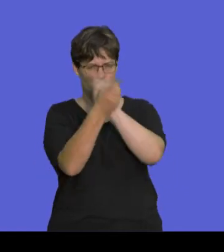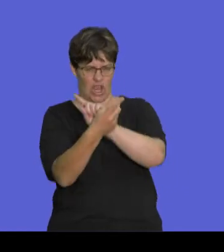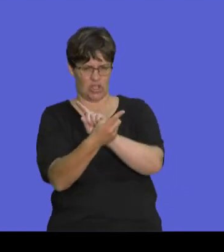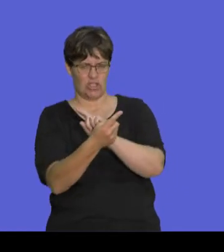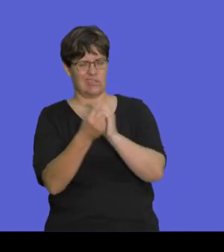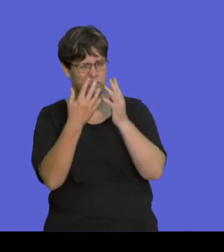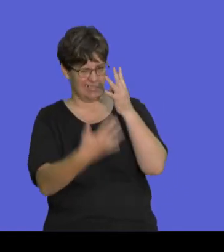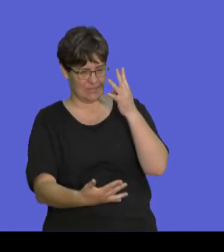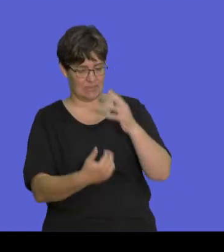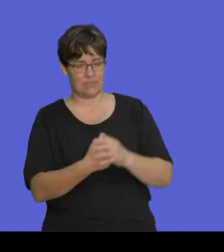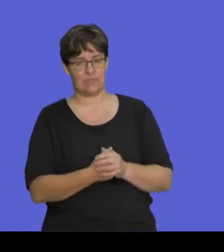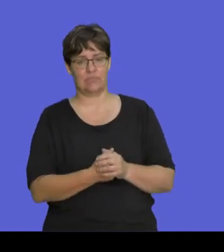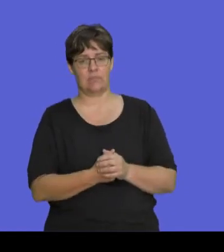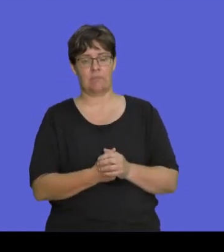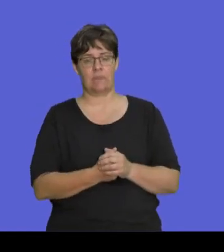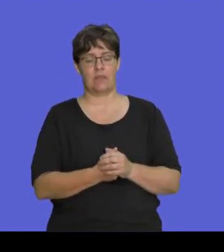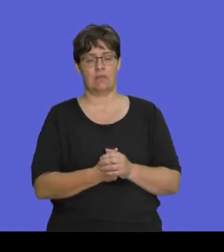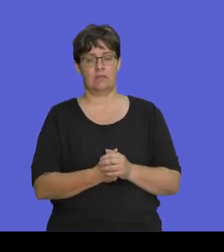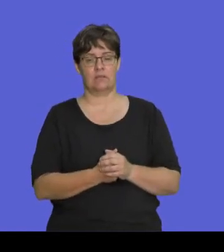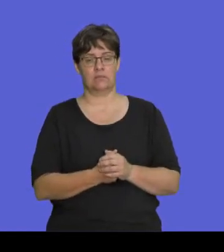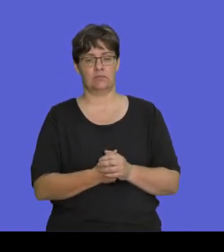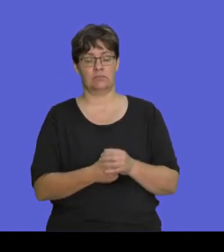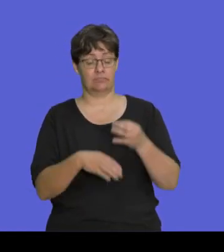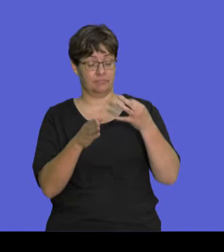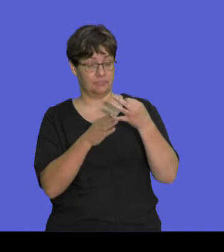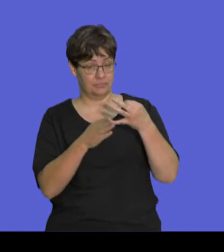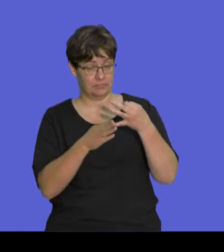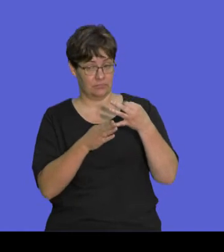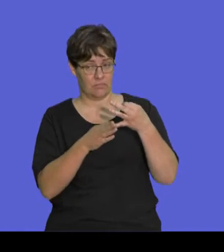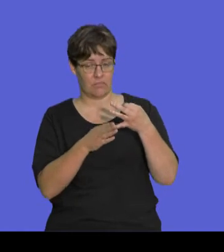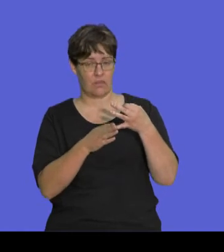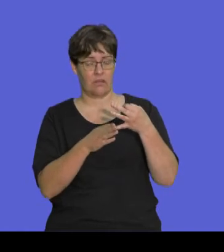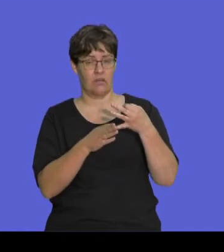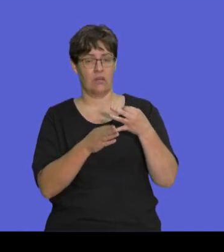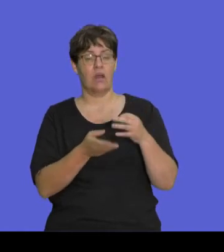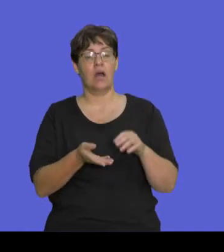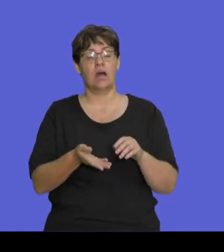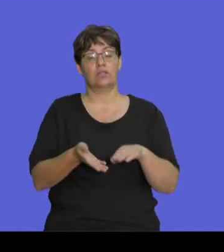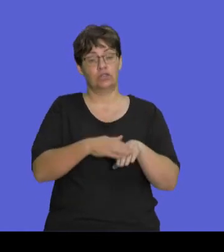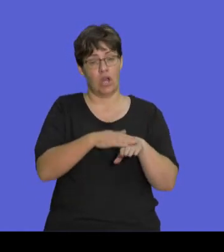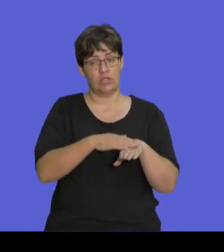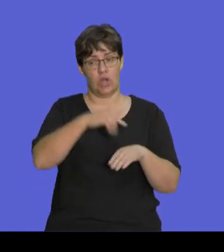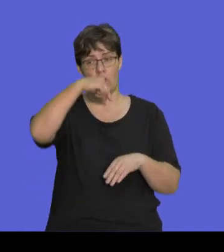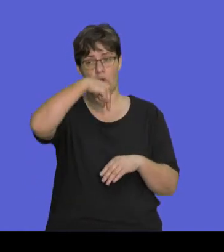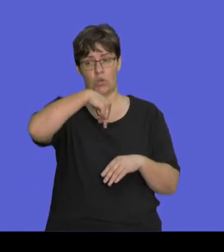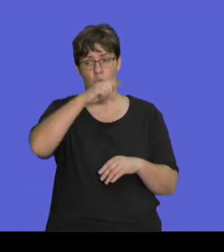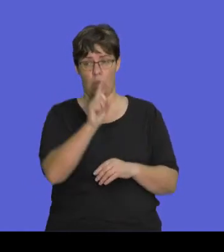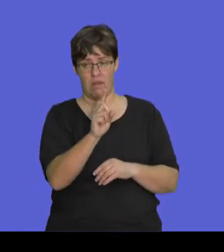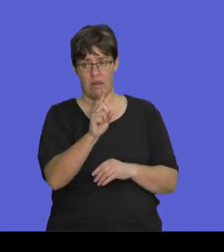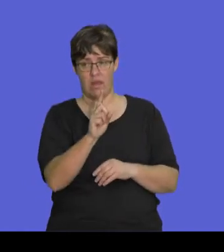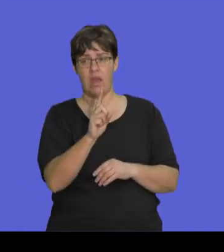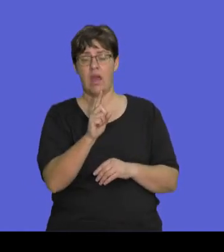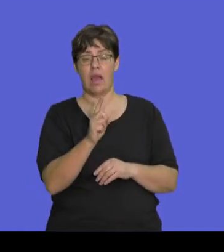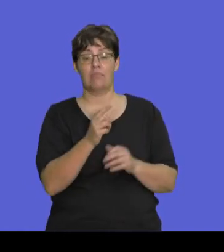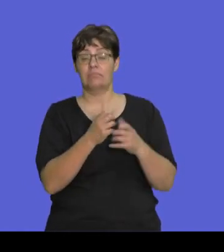SI units, right? And then we also told that the charge Q1 has a magnitude of negative